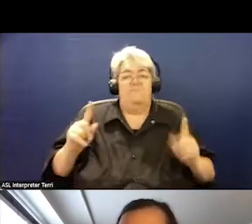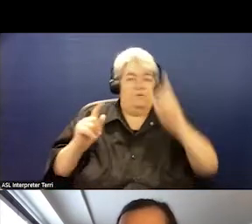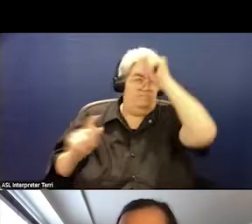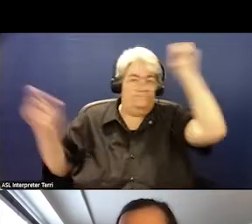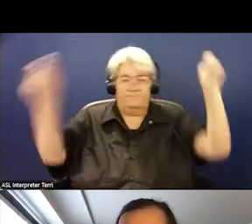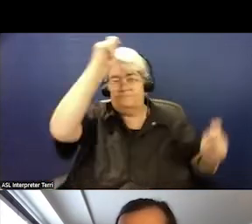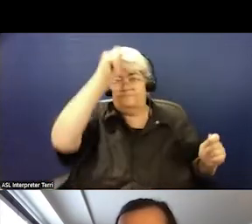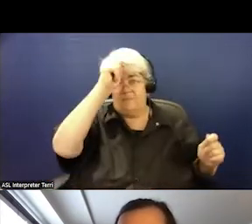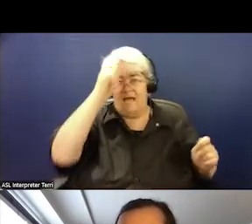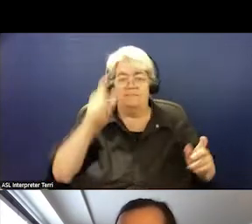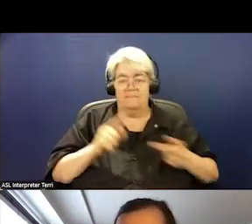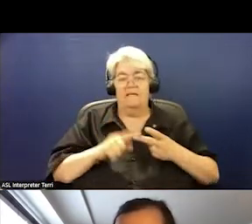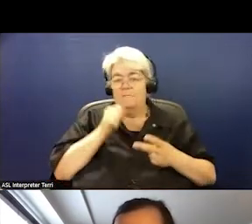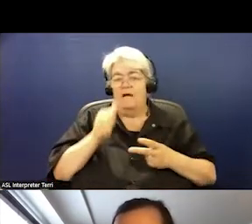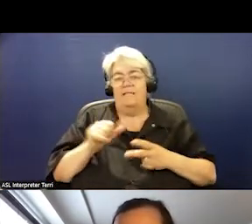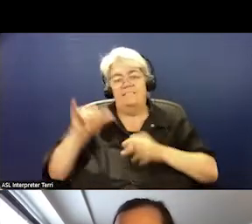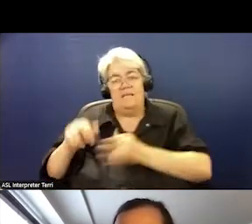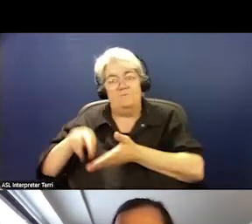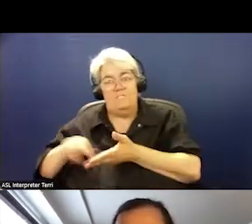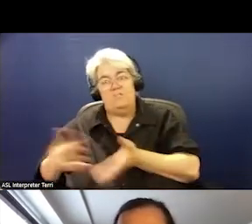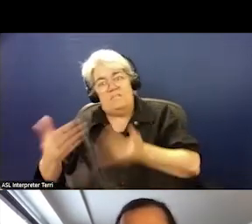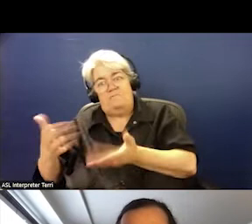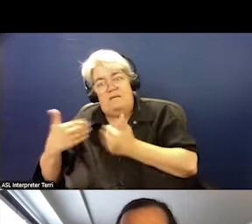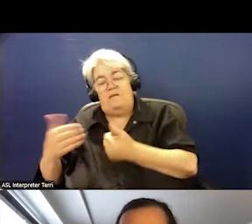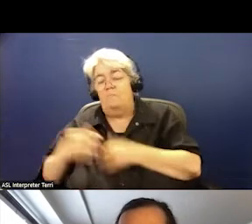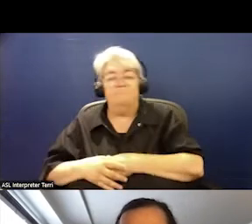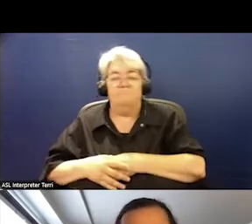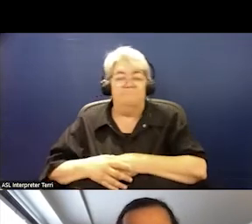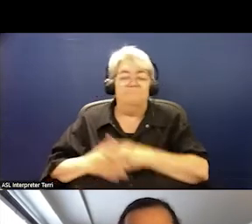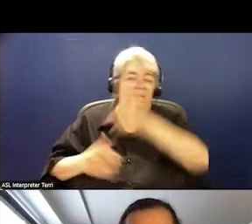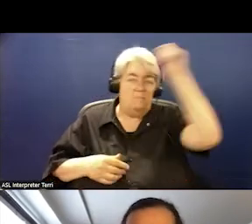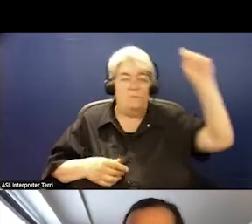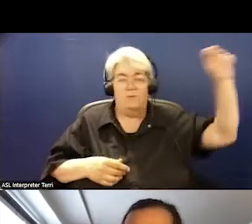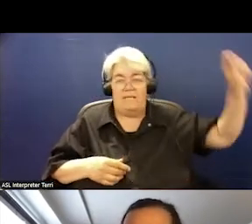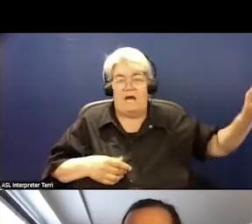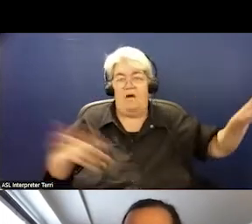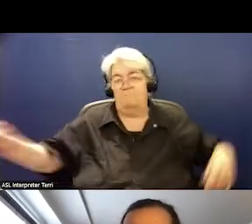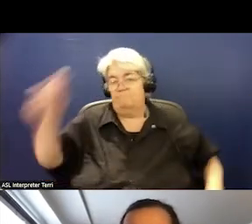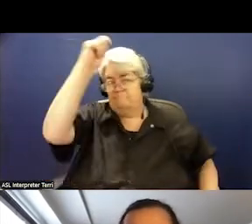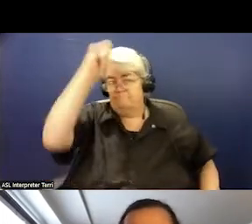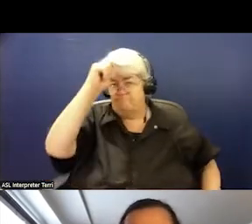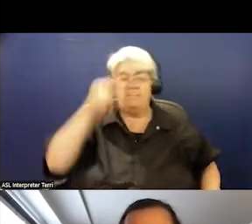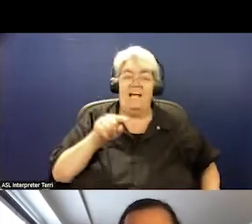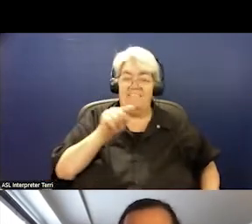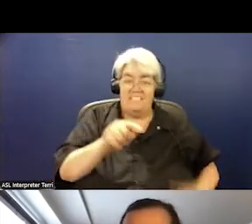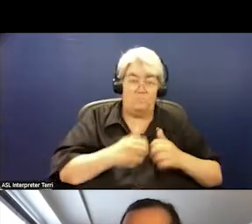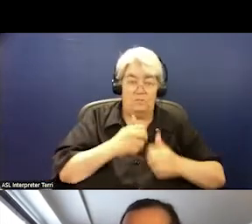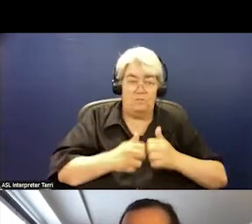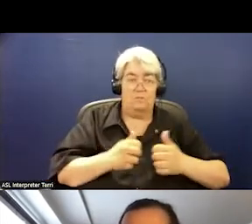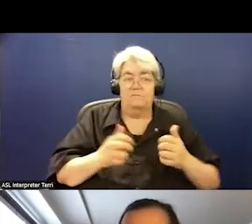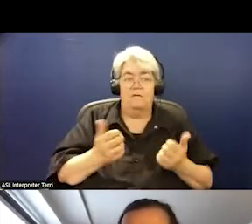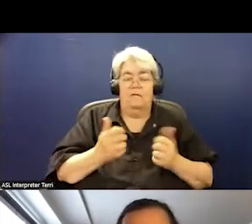rather than beating the drum of we need more research, and instead focusing on this really important issue of how to tailor